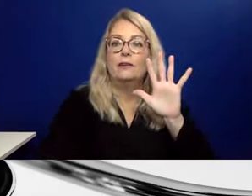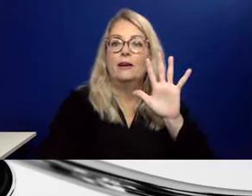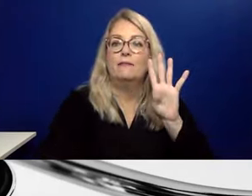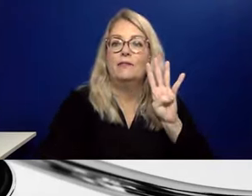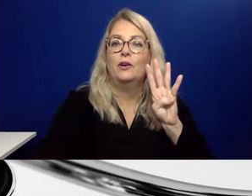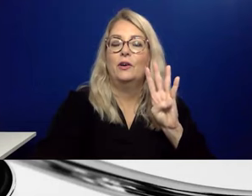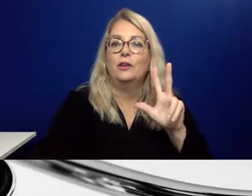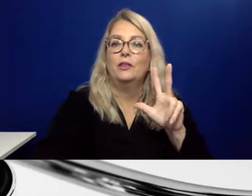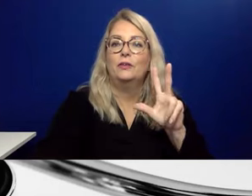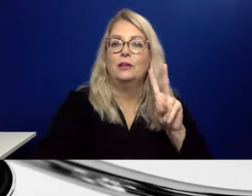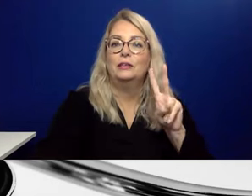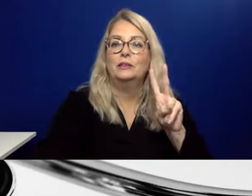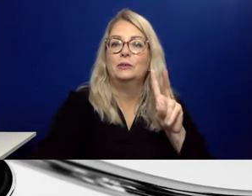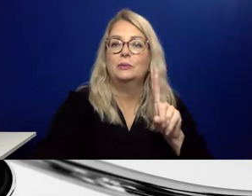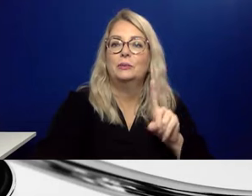5, 4, 3, 2, 1.